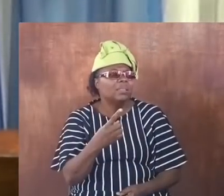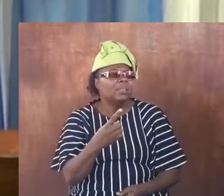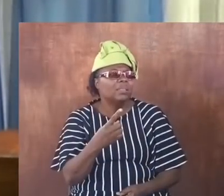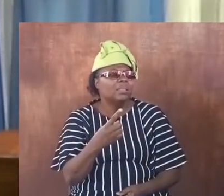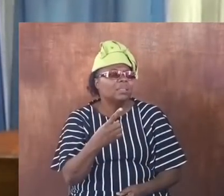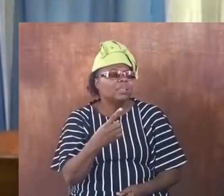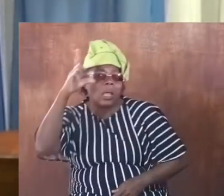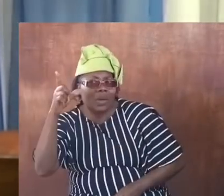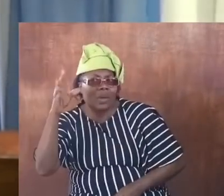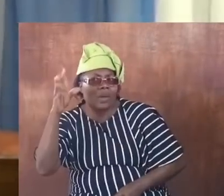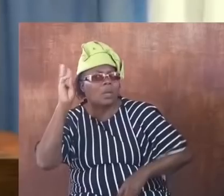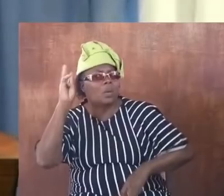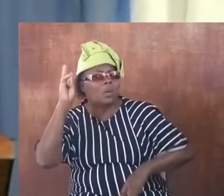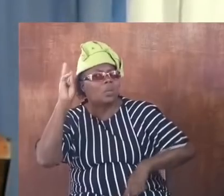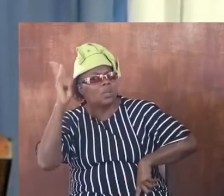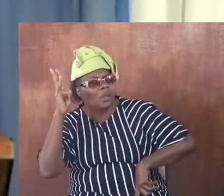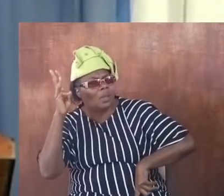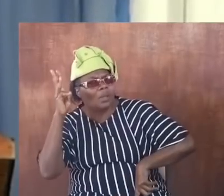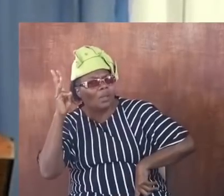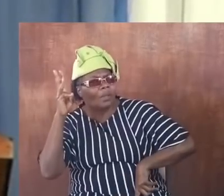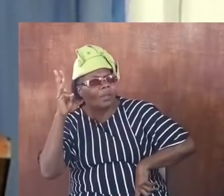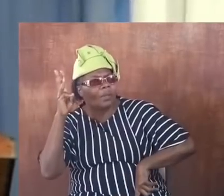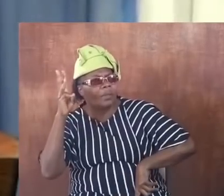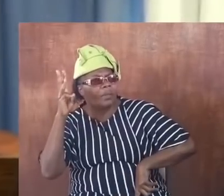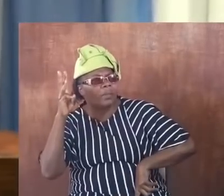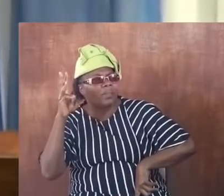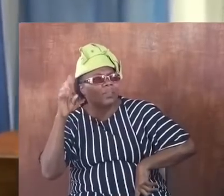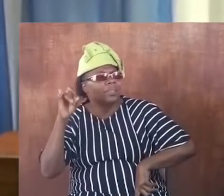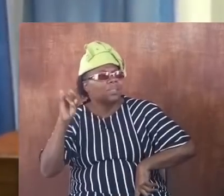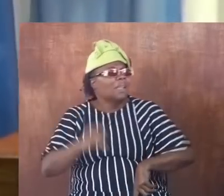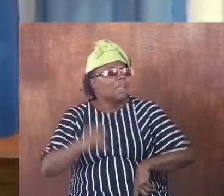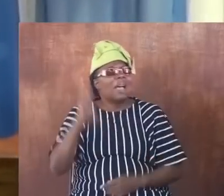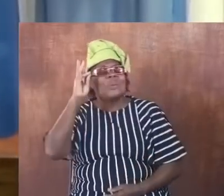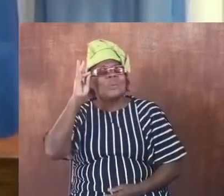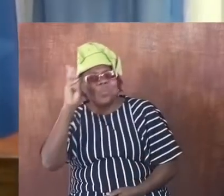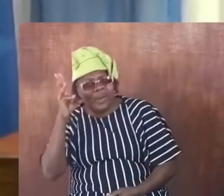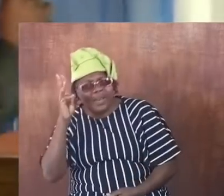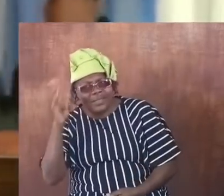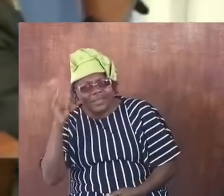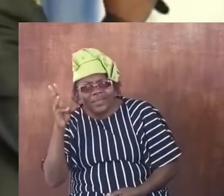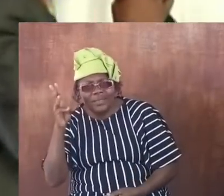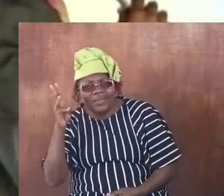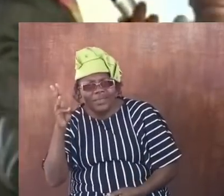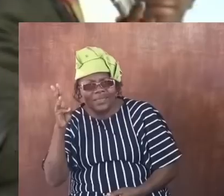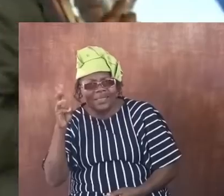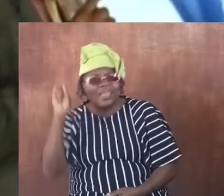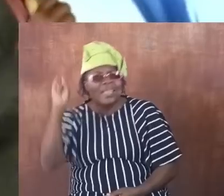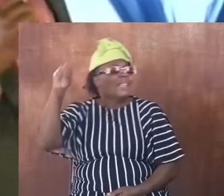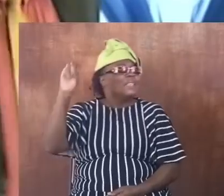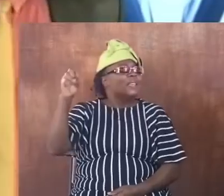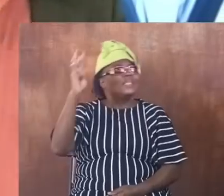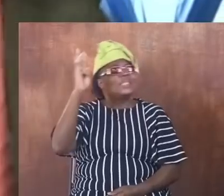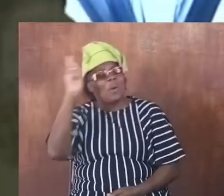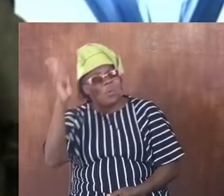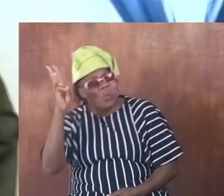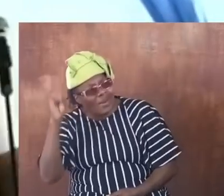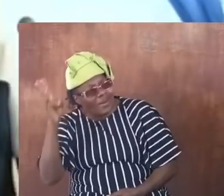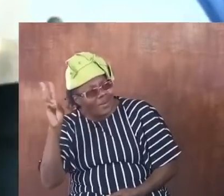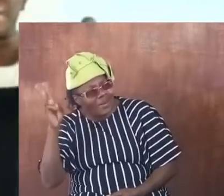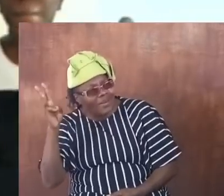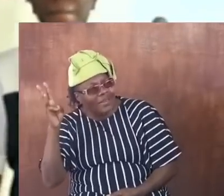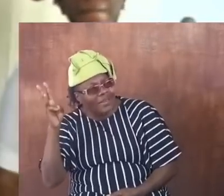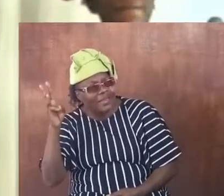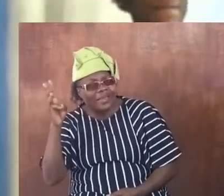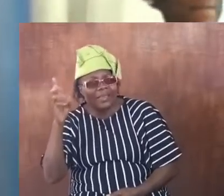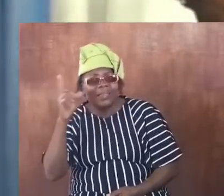road and I wonder, oh Jesus, said I wonder, oh yes I